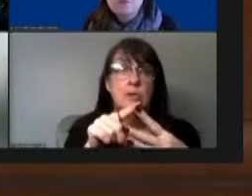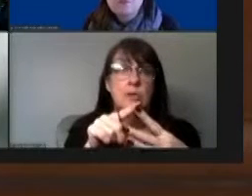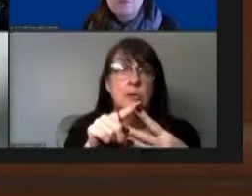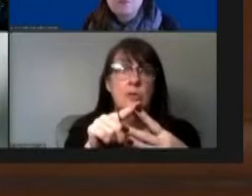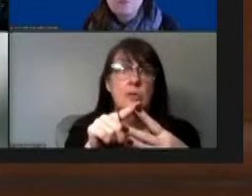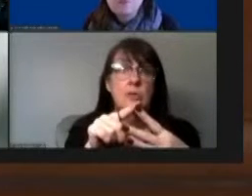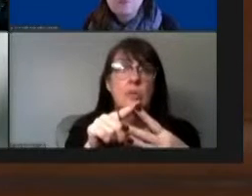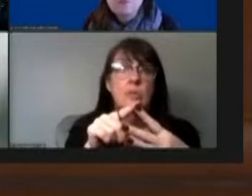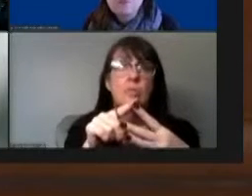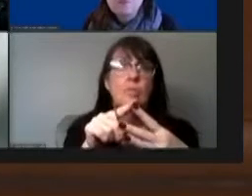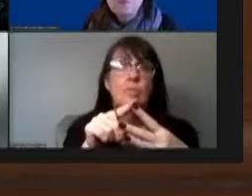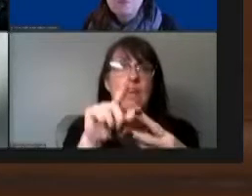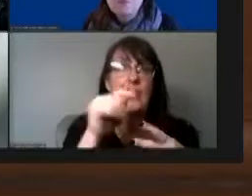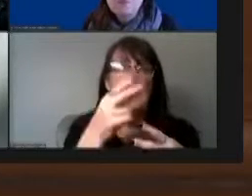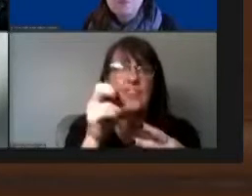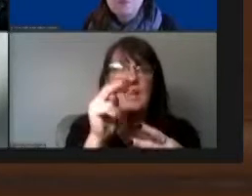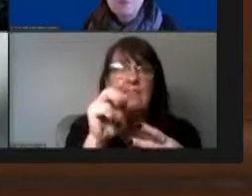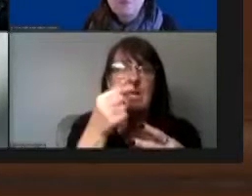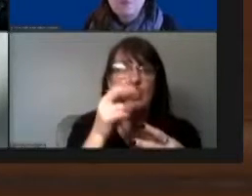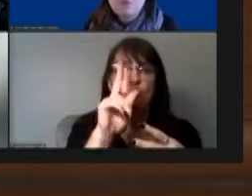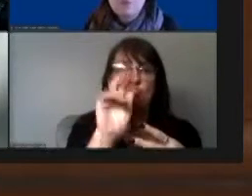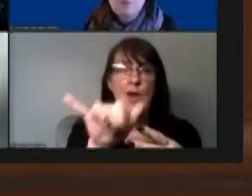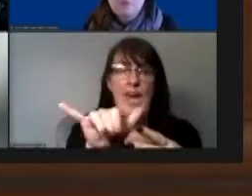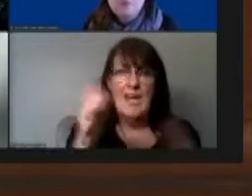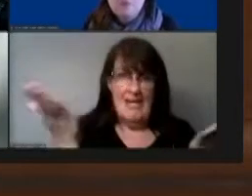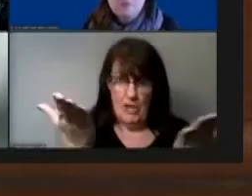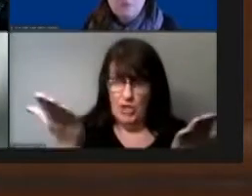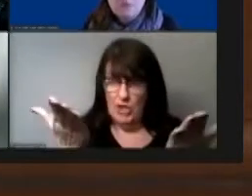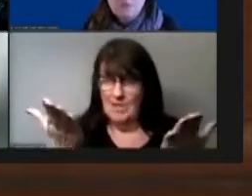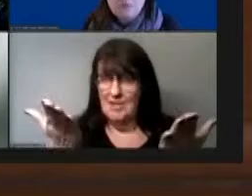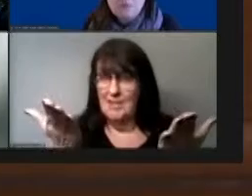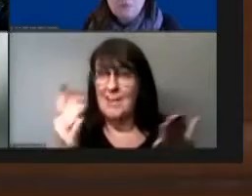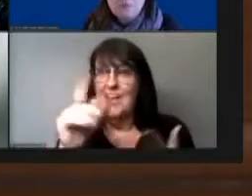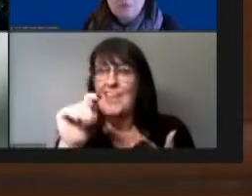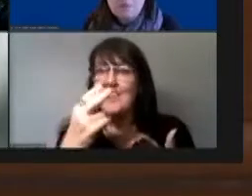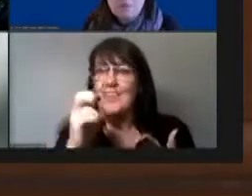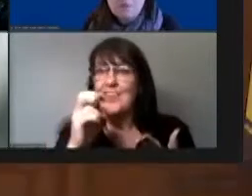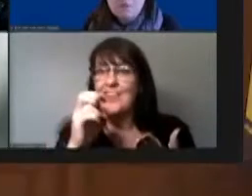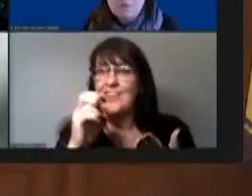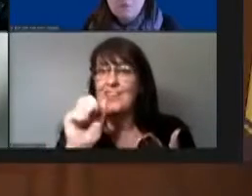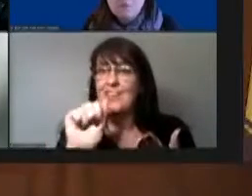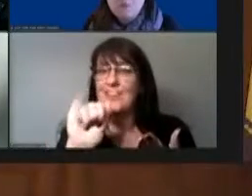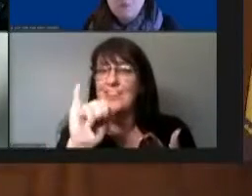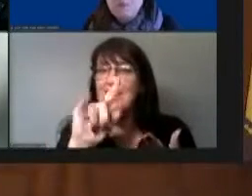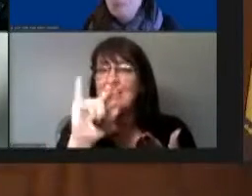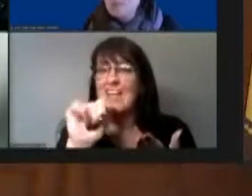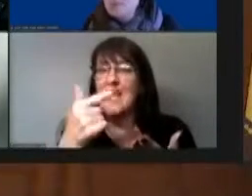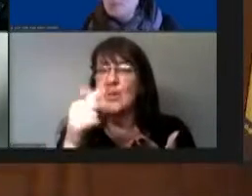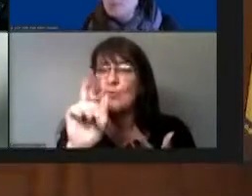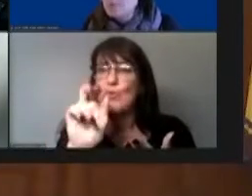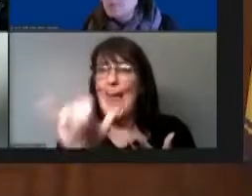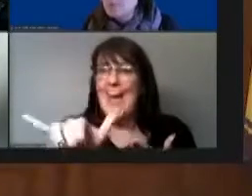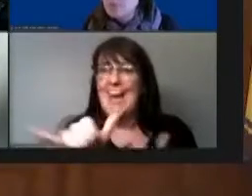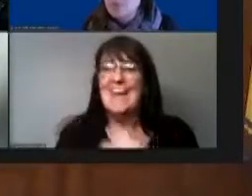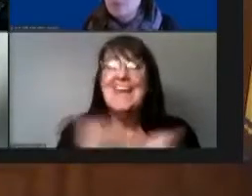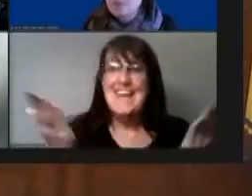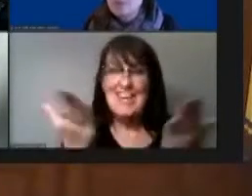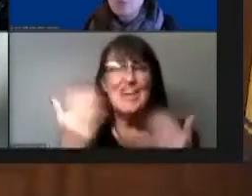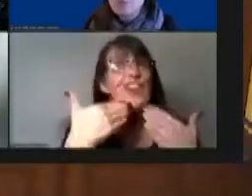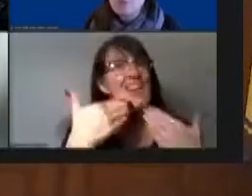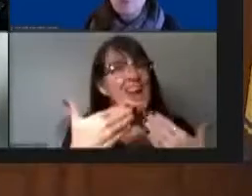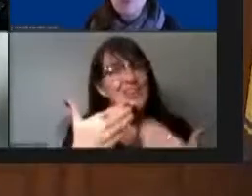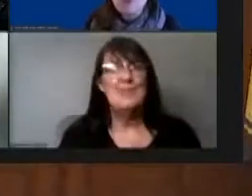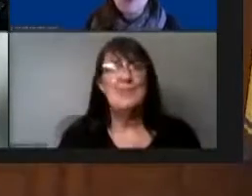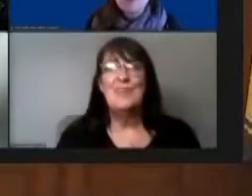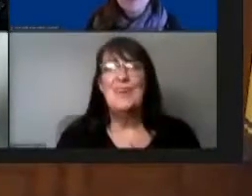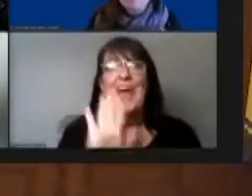Thelia Gray. Are you with us, Ms. Gray? Or Yes, Gray? I'm here. All right. Thank you. I want to say how